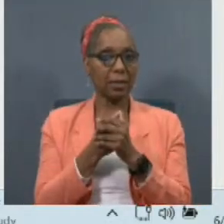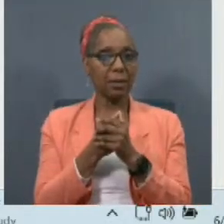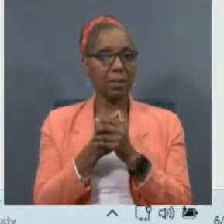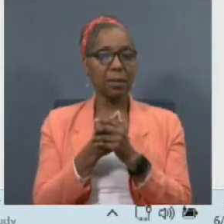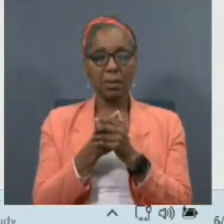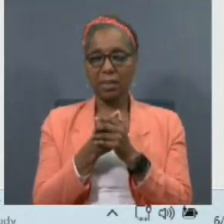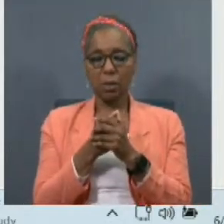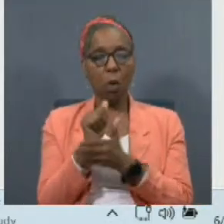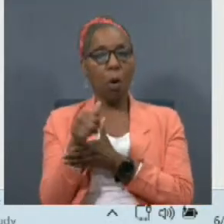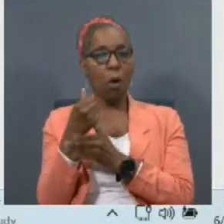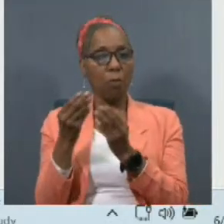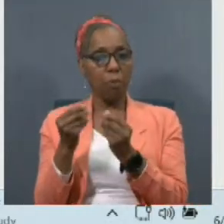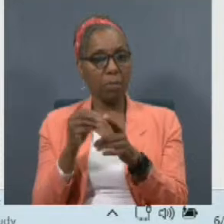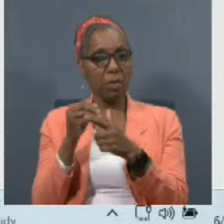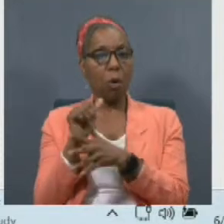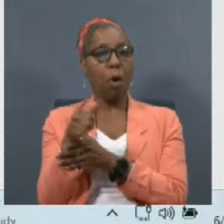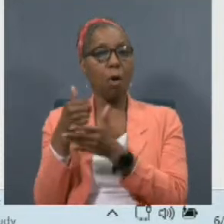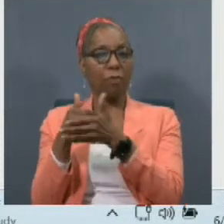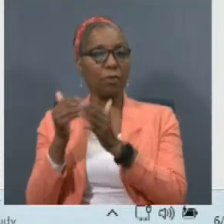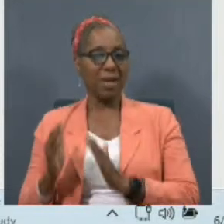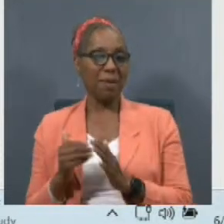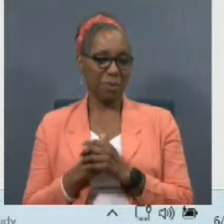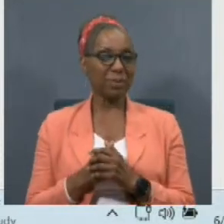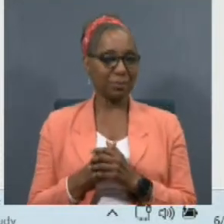adjoining properties or adjoining neighbors.